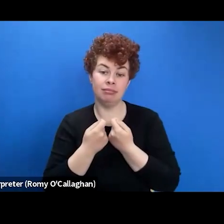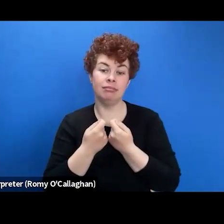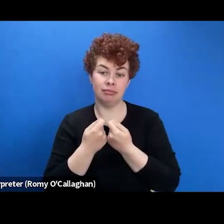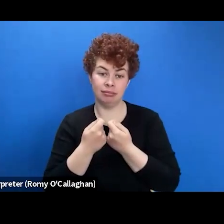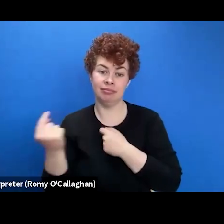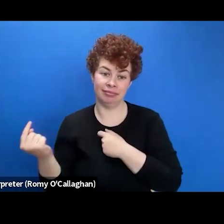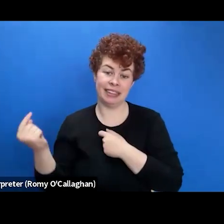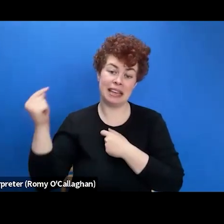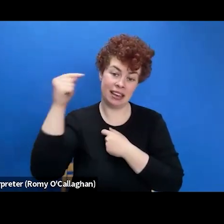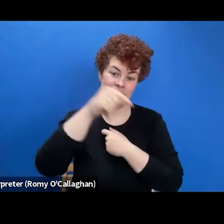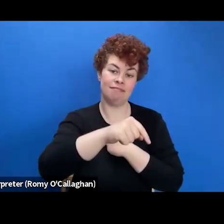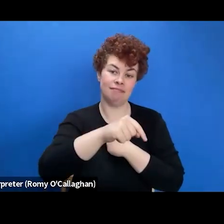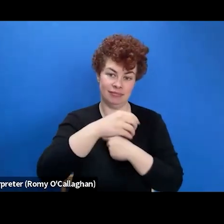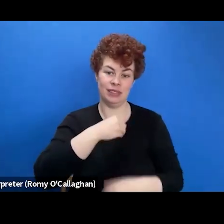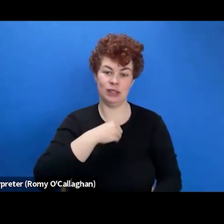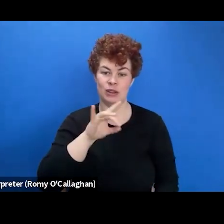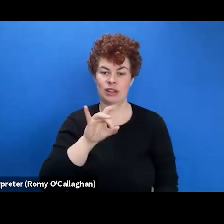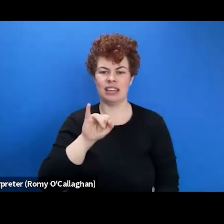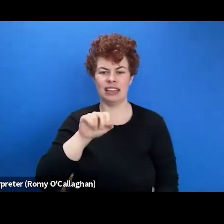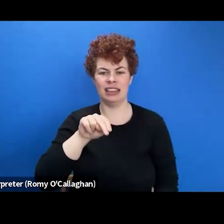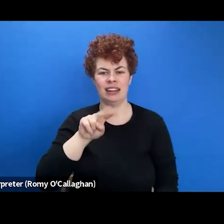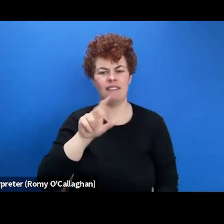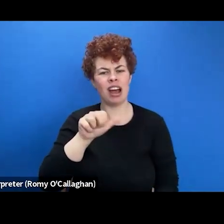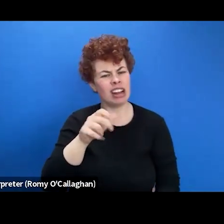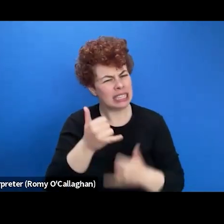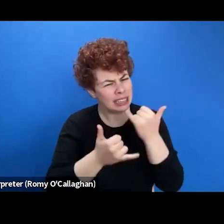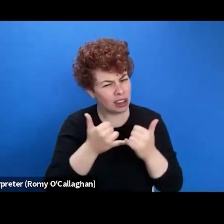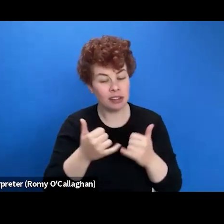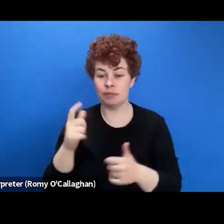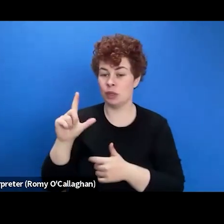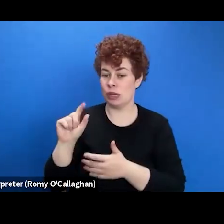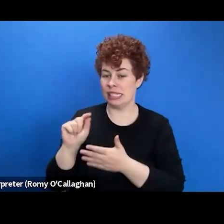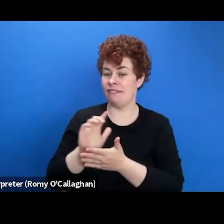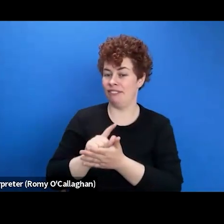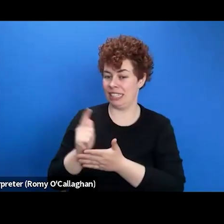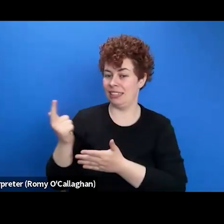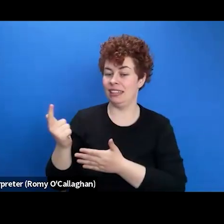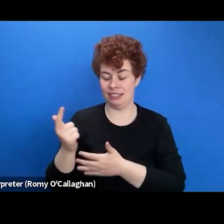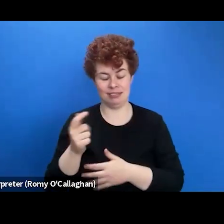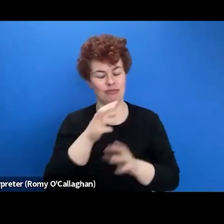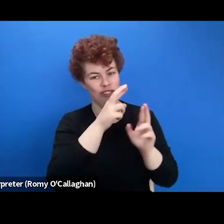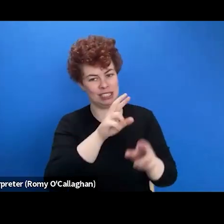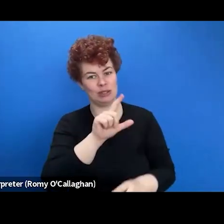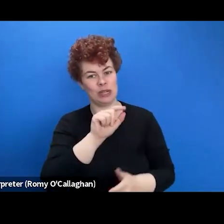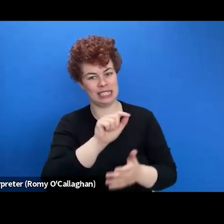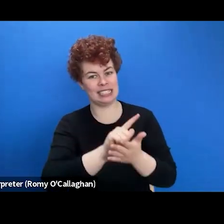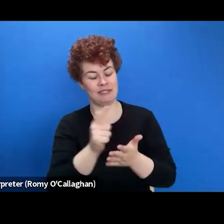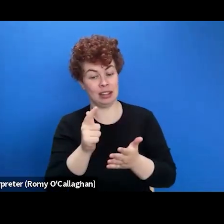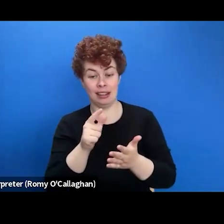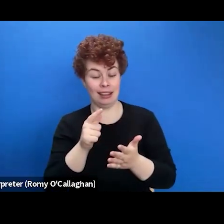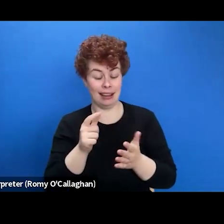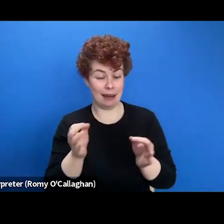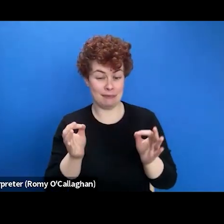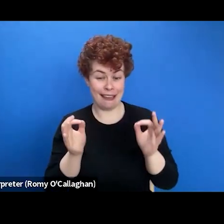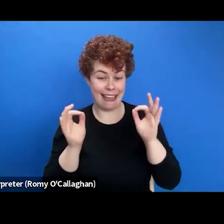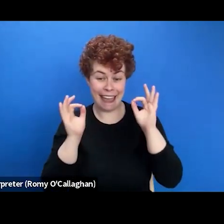came over. What year was that, Vicky? 2017, I think. 2017, yes. It was just marvellous, these bunch